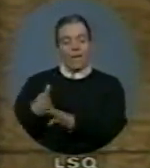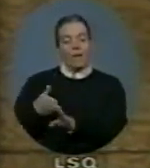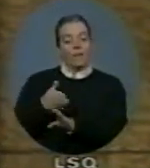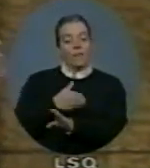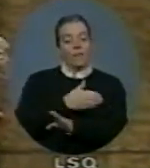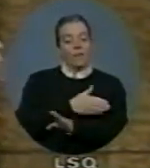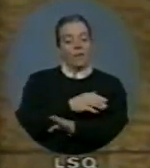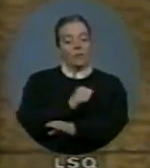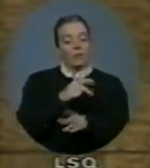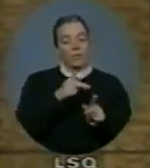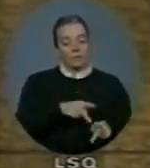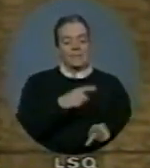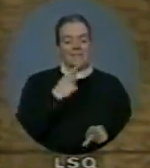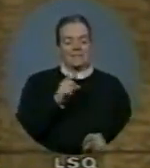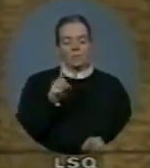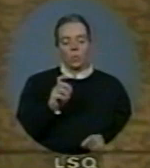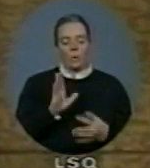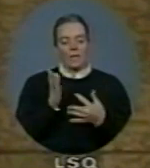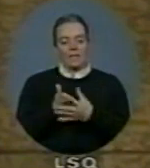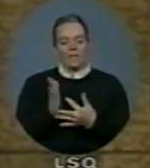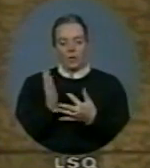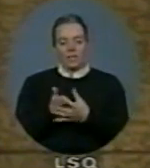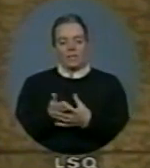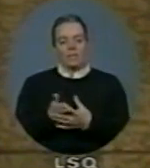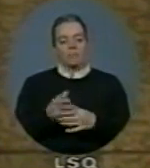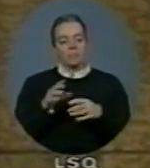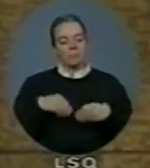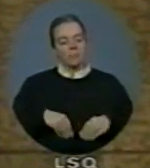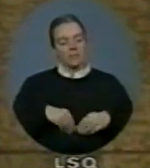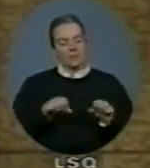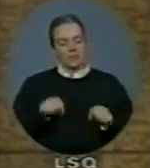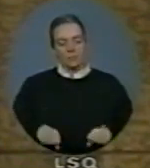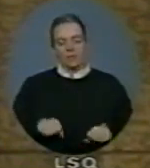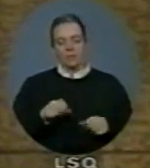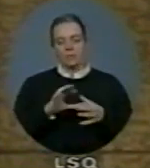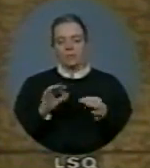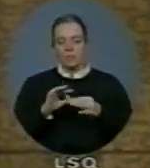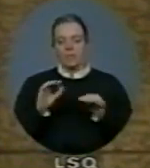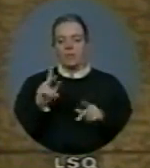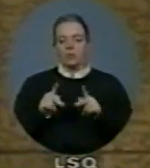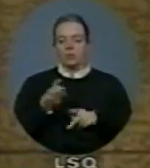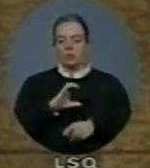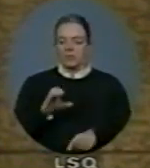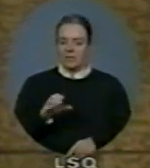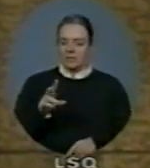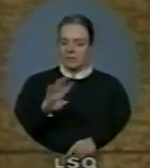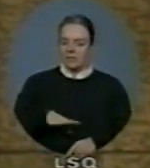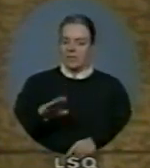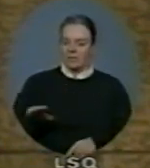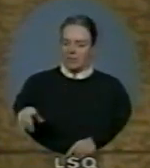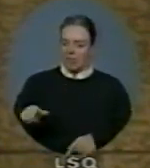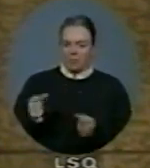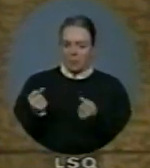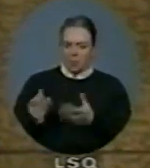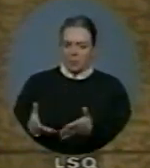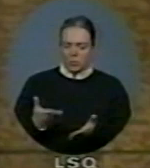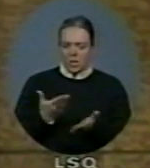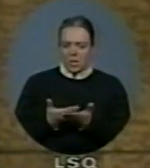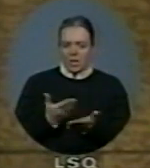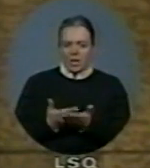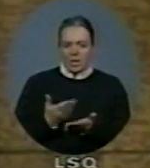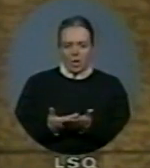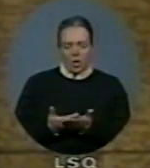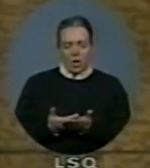tells Canadians that these children don't need or deserve a school because there's no immediate health concerns. What a meager,